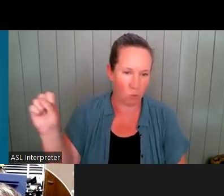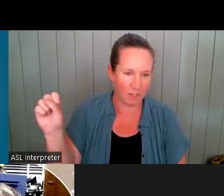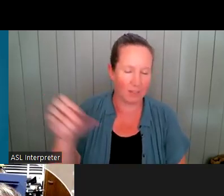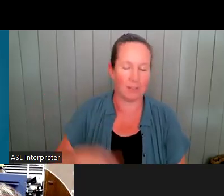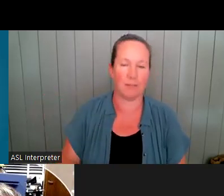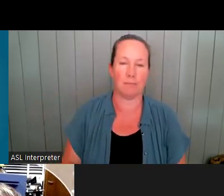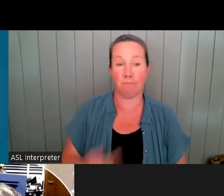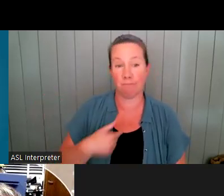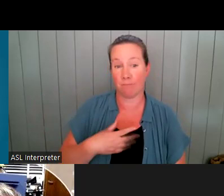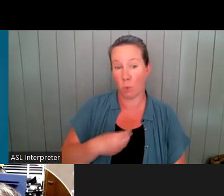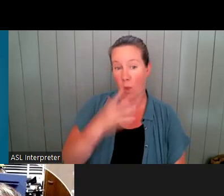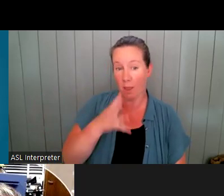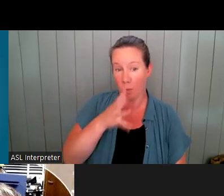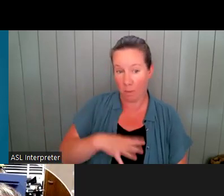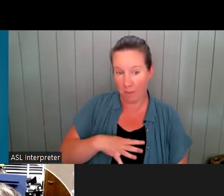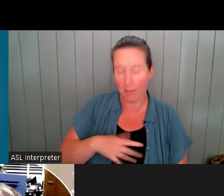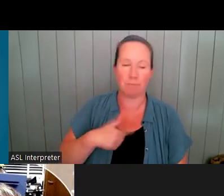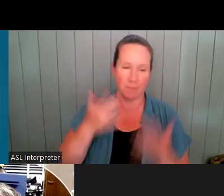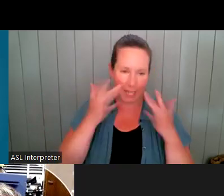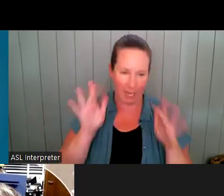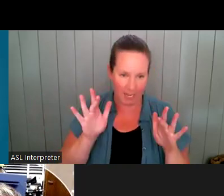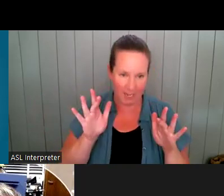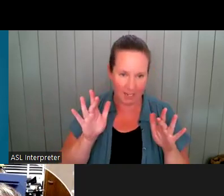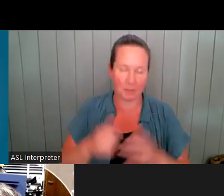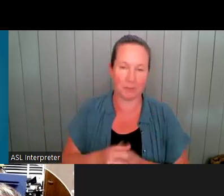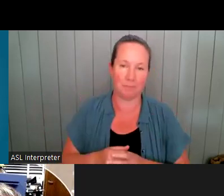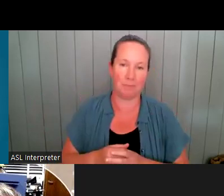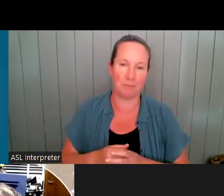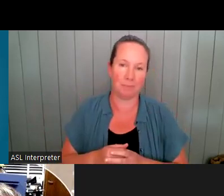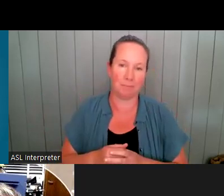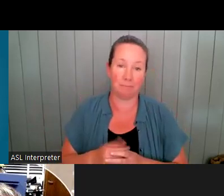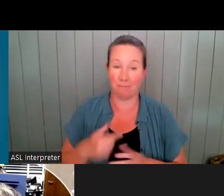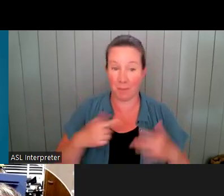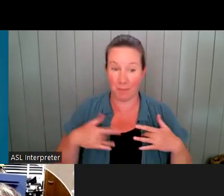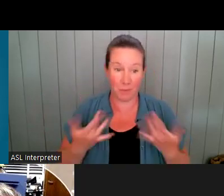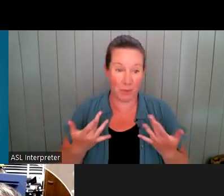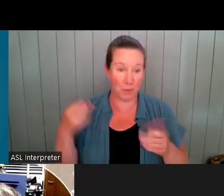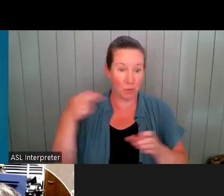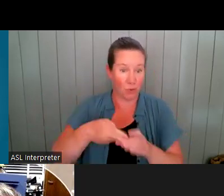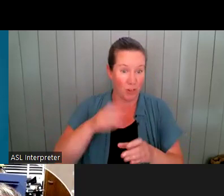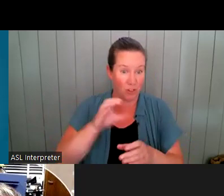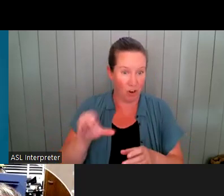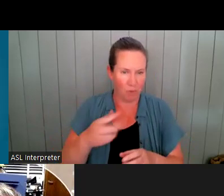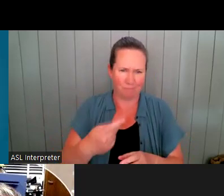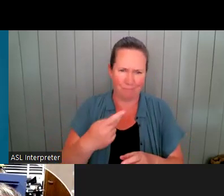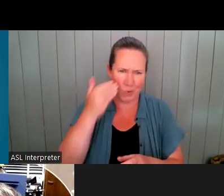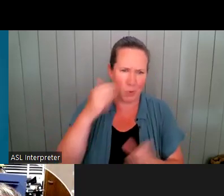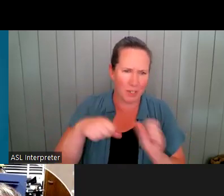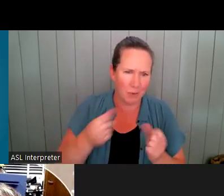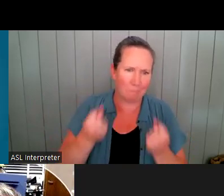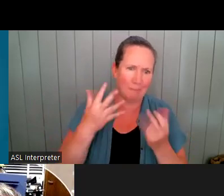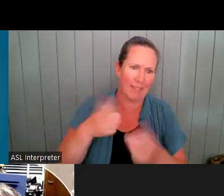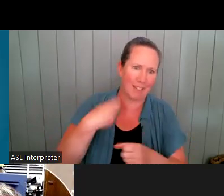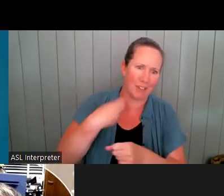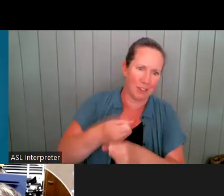woman. I do have sight. I am so happy to join Cheryl. We've known each other for many years back